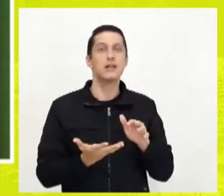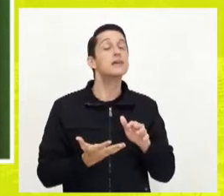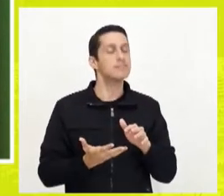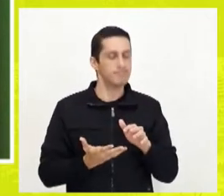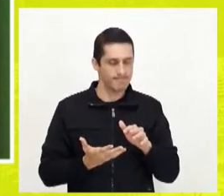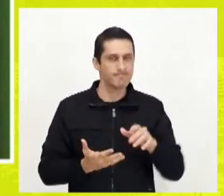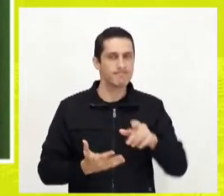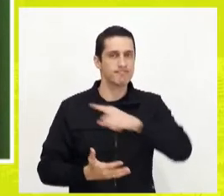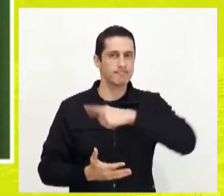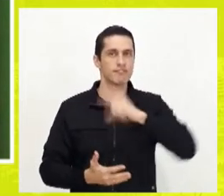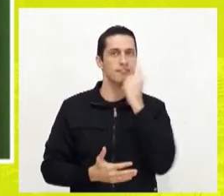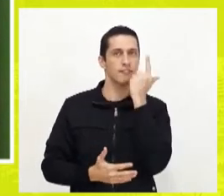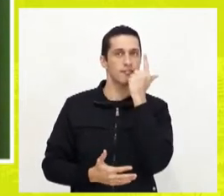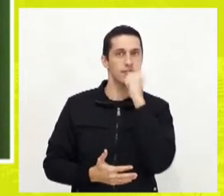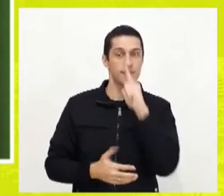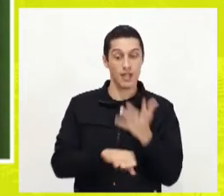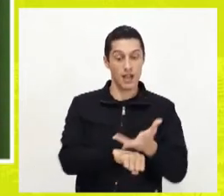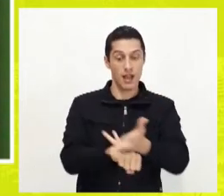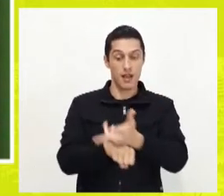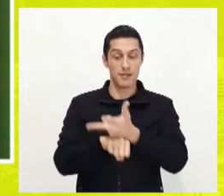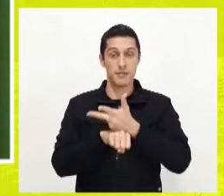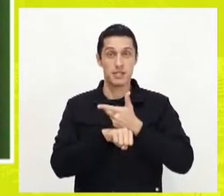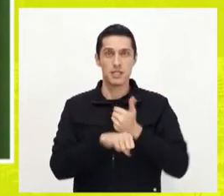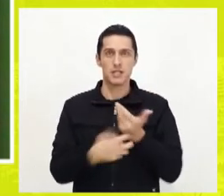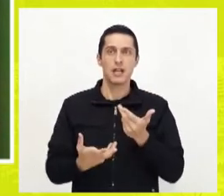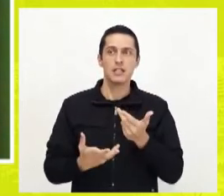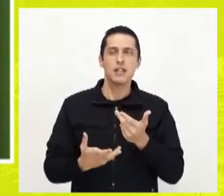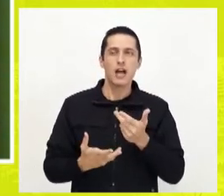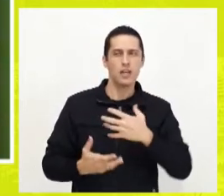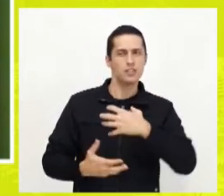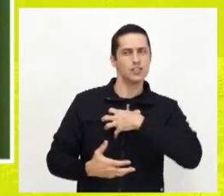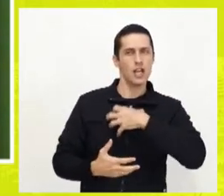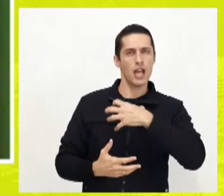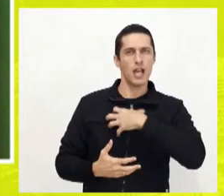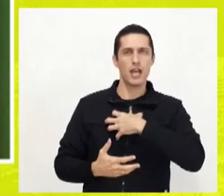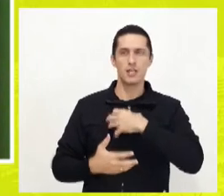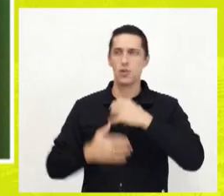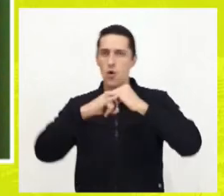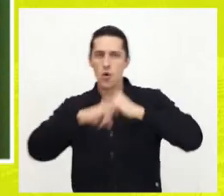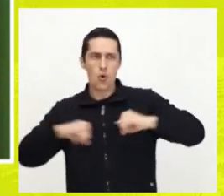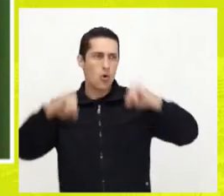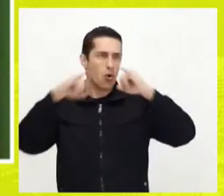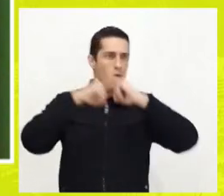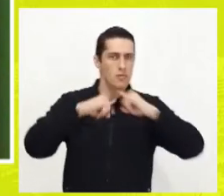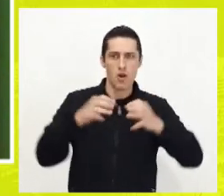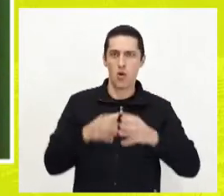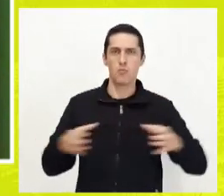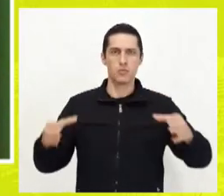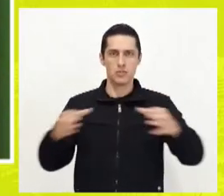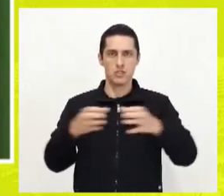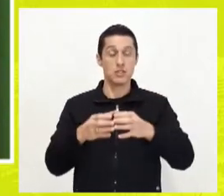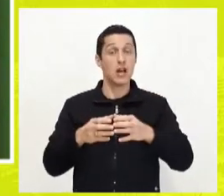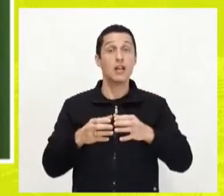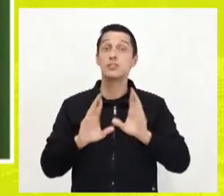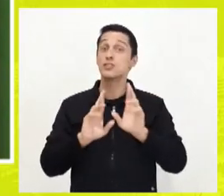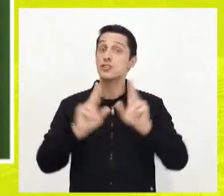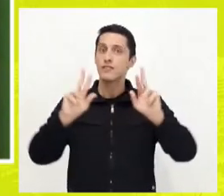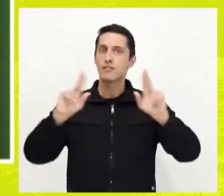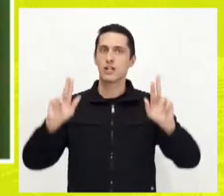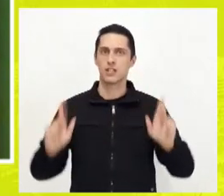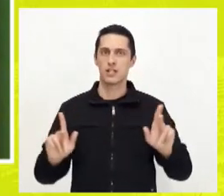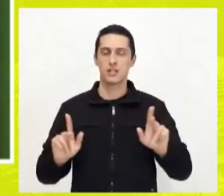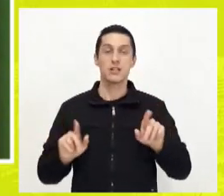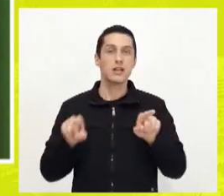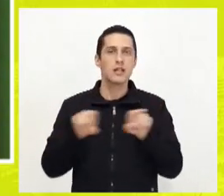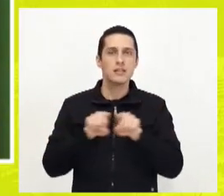different capabilities regarding the tone the way they communicate and also different